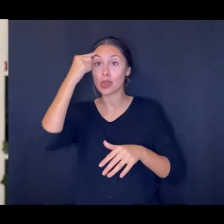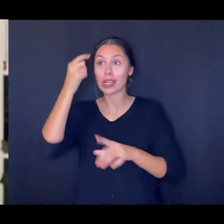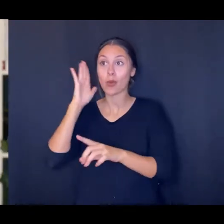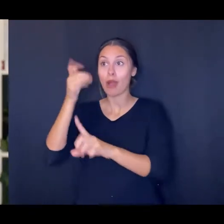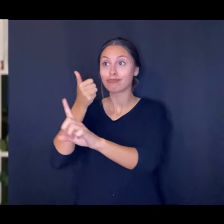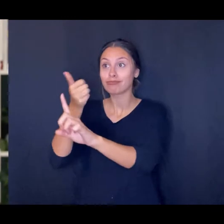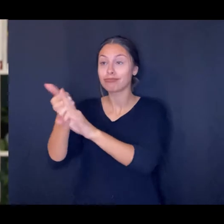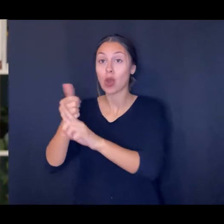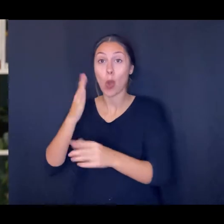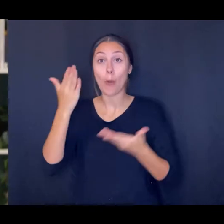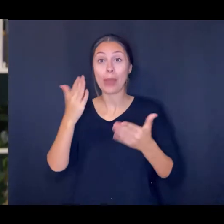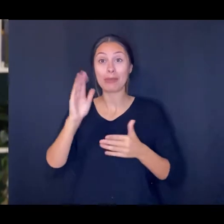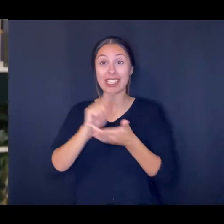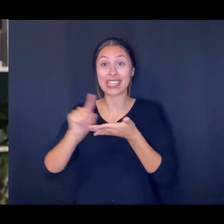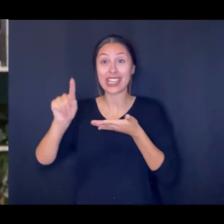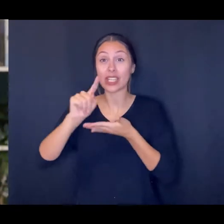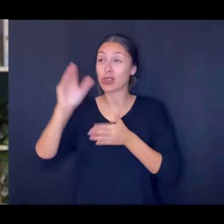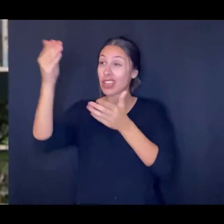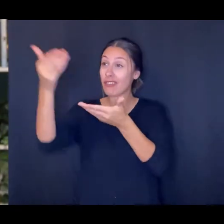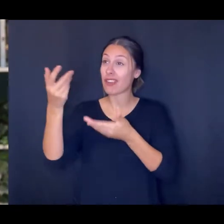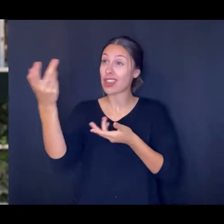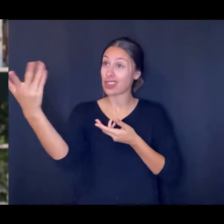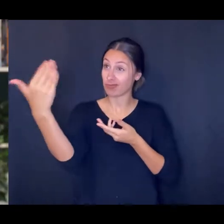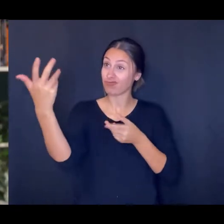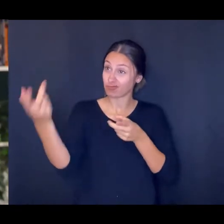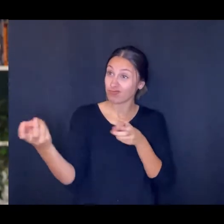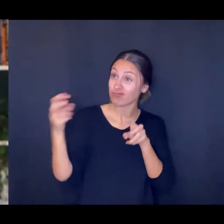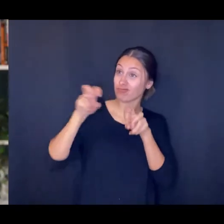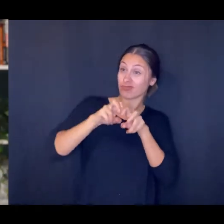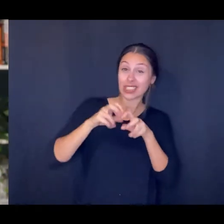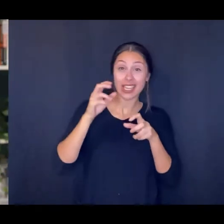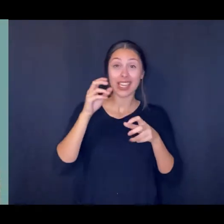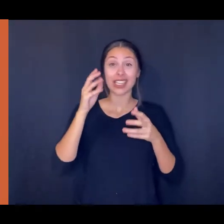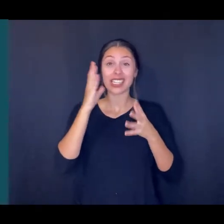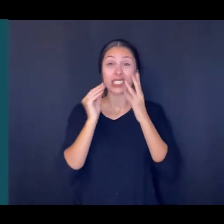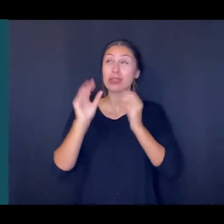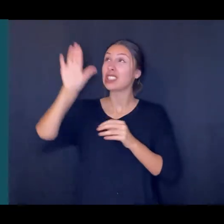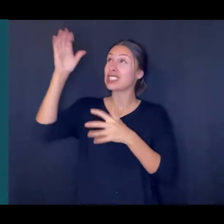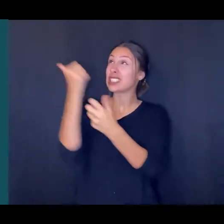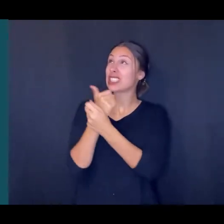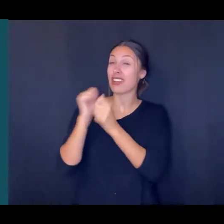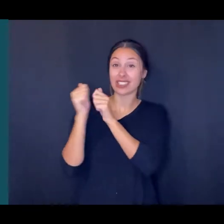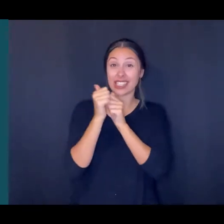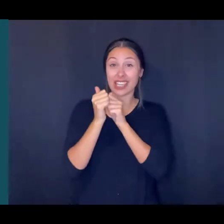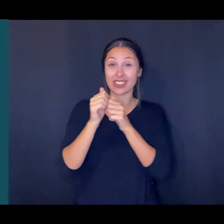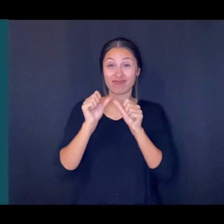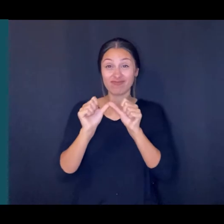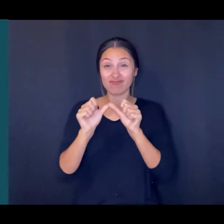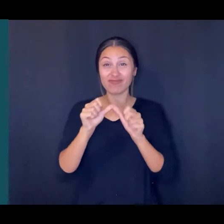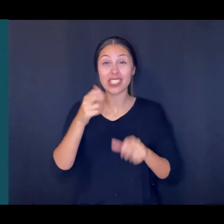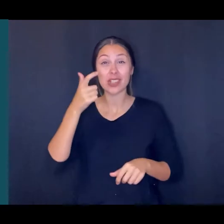place so that they can experience the love of community together. Stay tuned and we'll see you after the message.